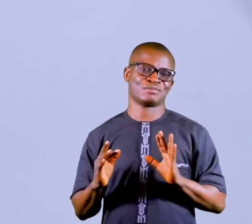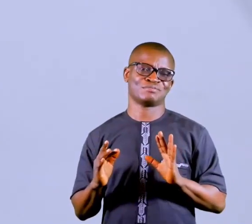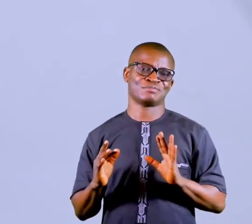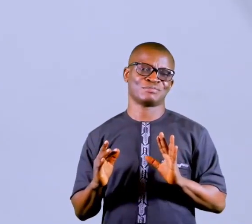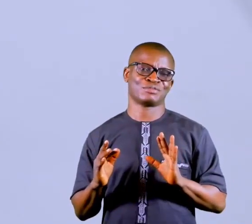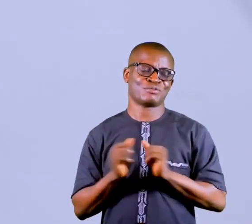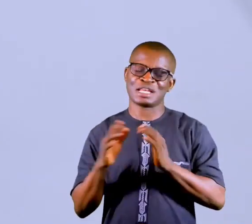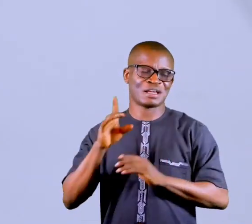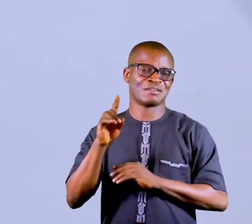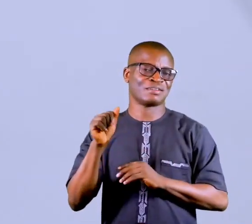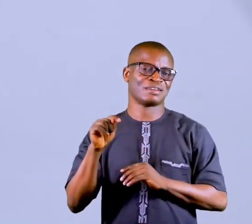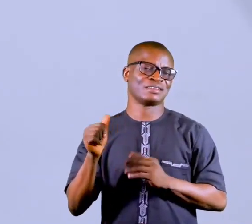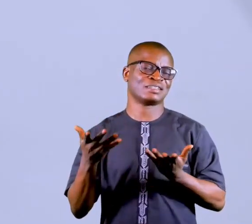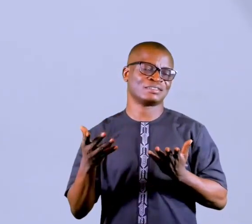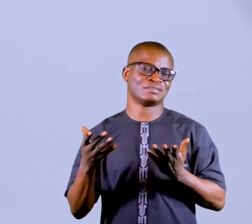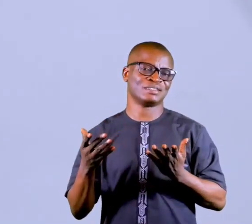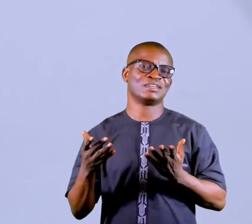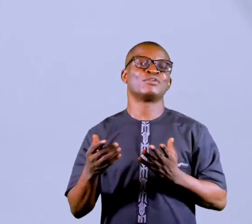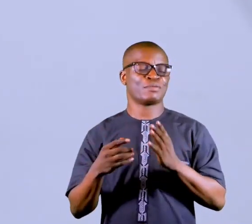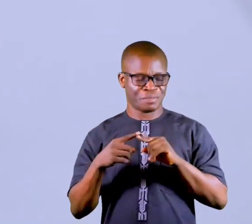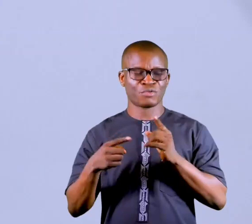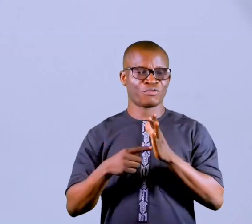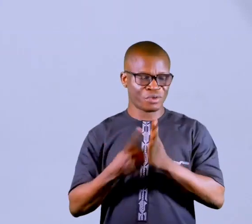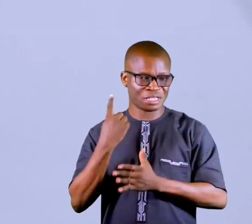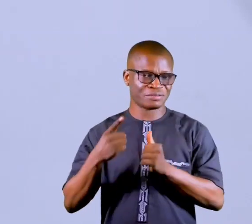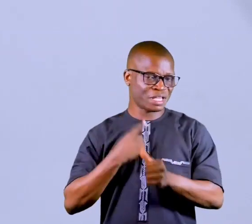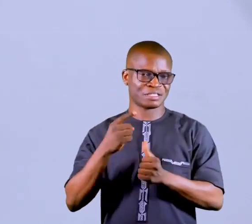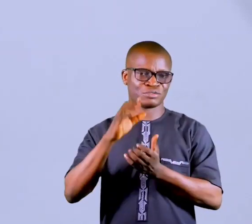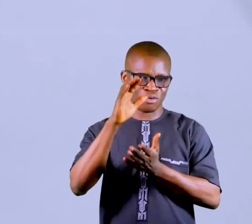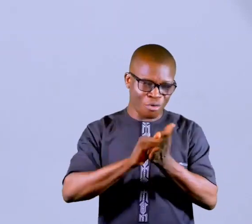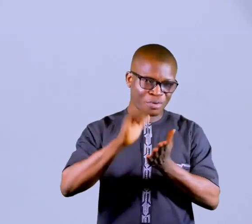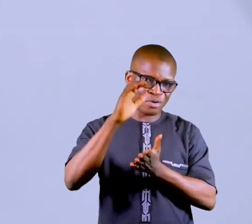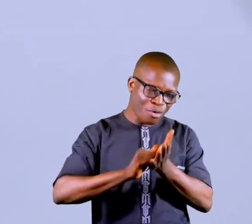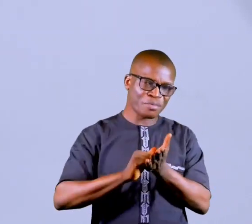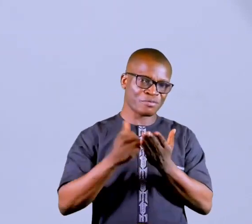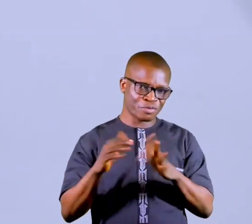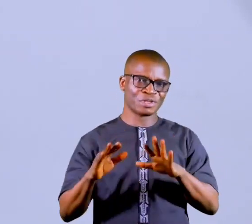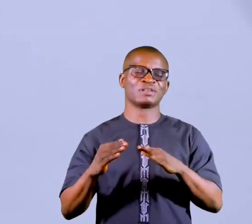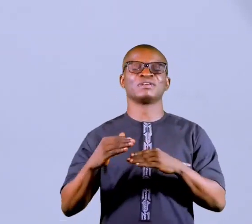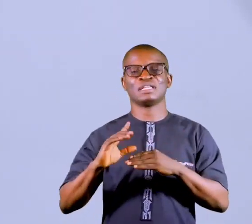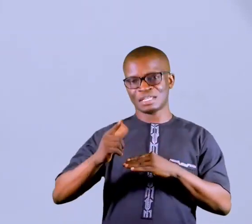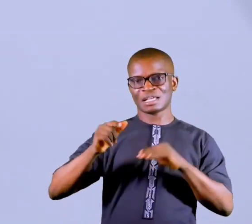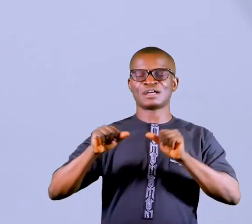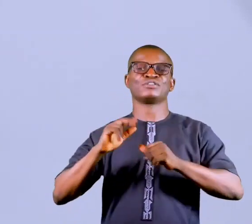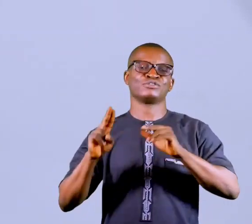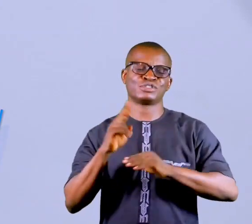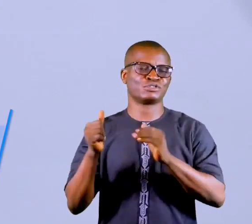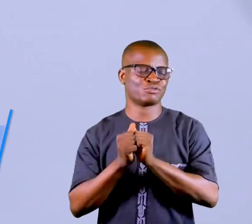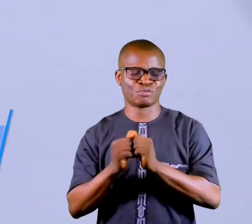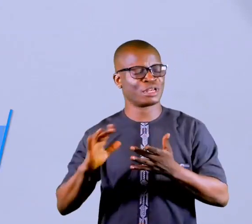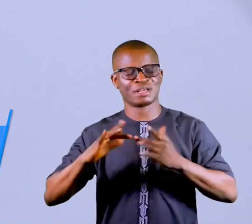or data. But of course, you need Wi-Fi or data to download it and for updates, but apart from that, you can use it. So it's